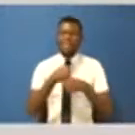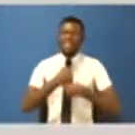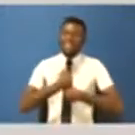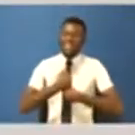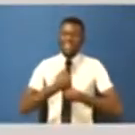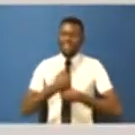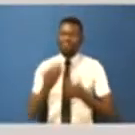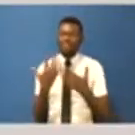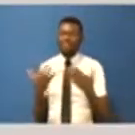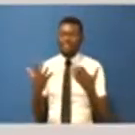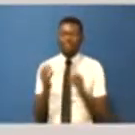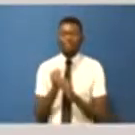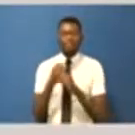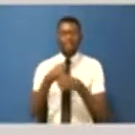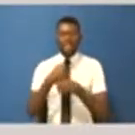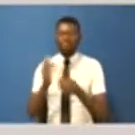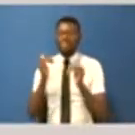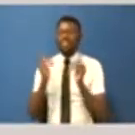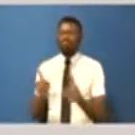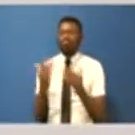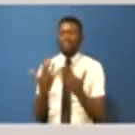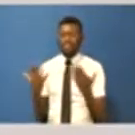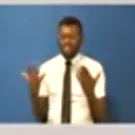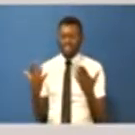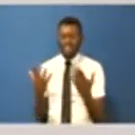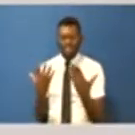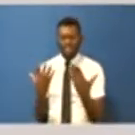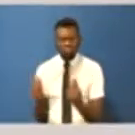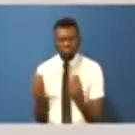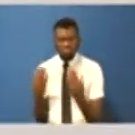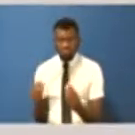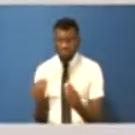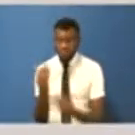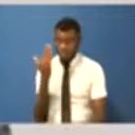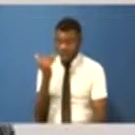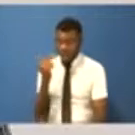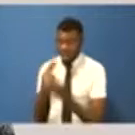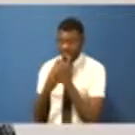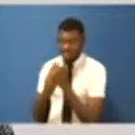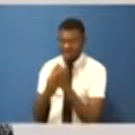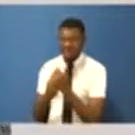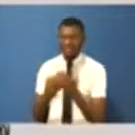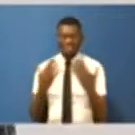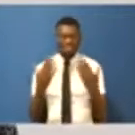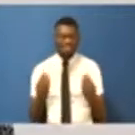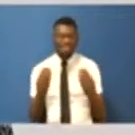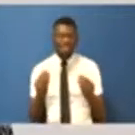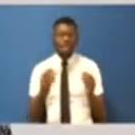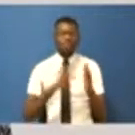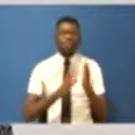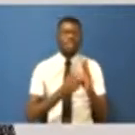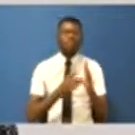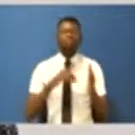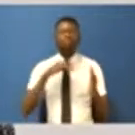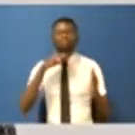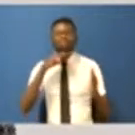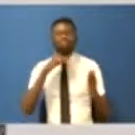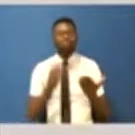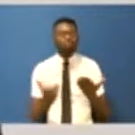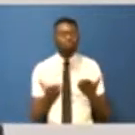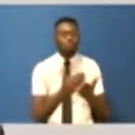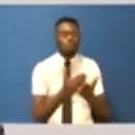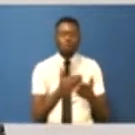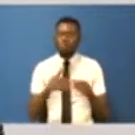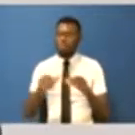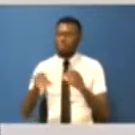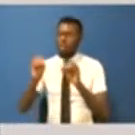staff that they can recycle so i find it's easier because when you partner with them you have made it easier you've brought the garbage to a